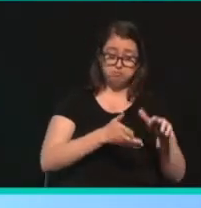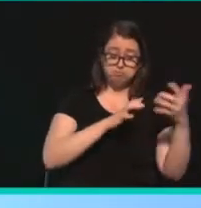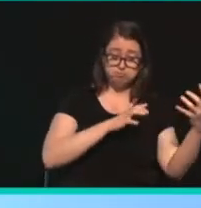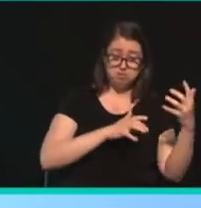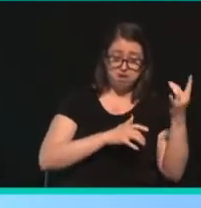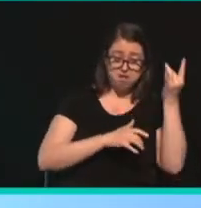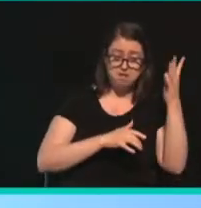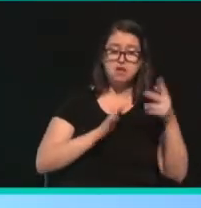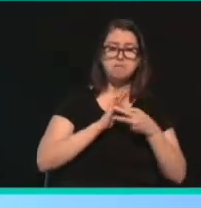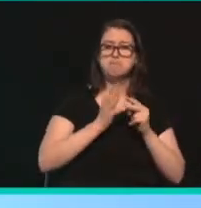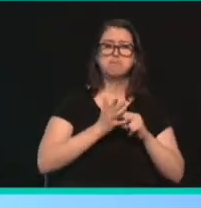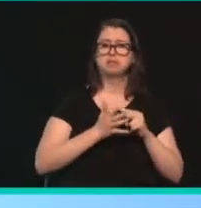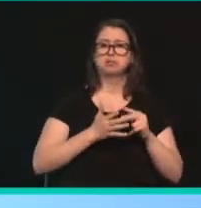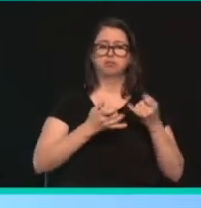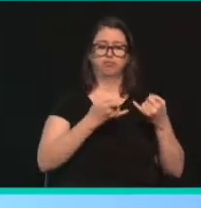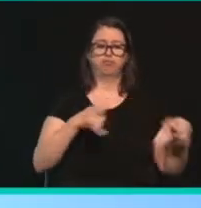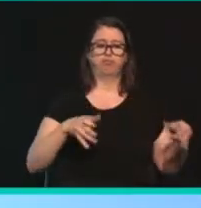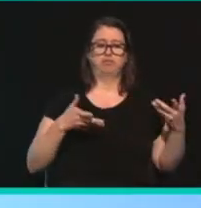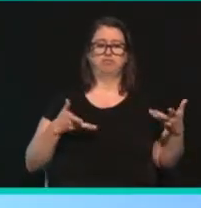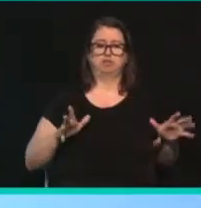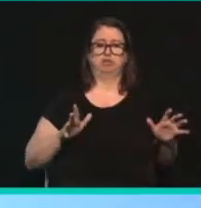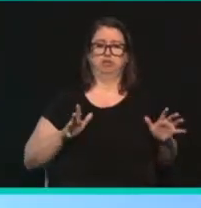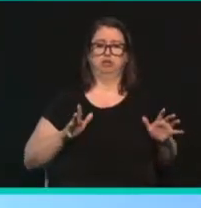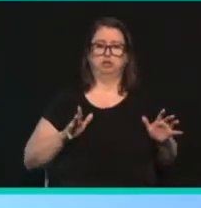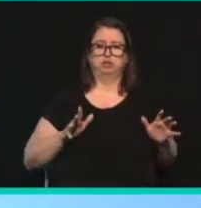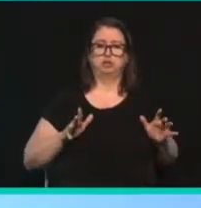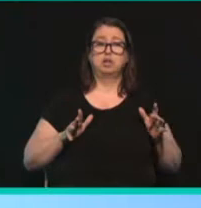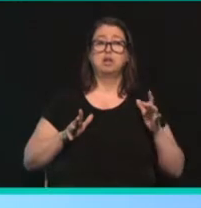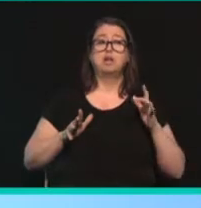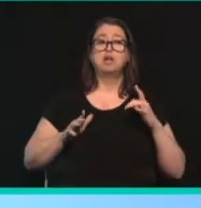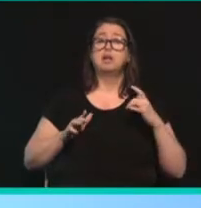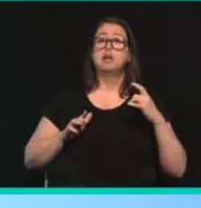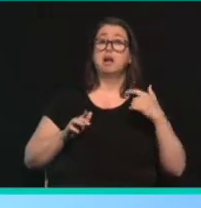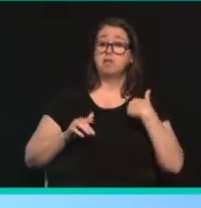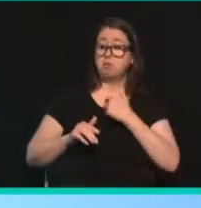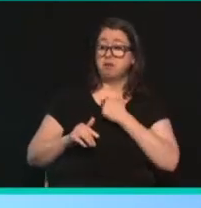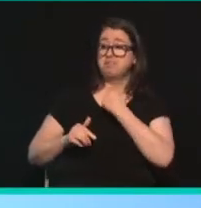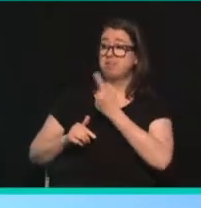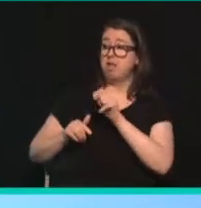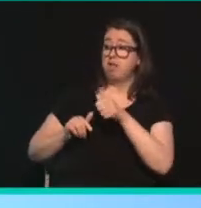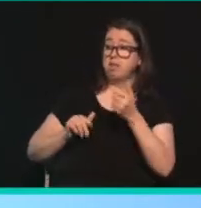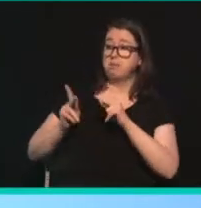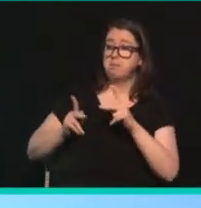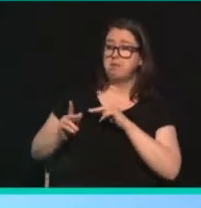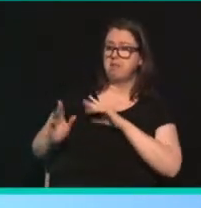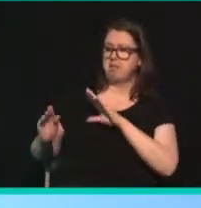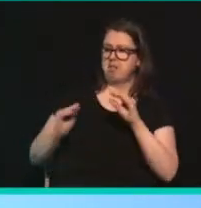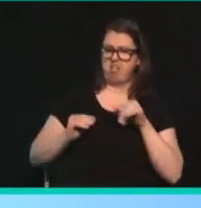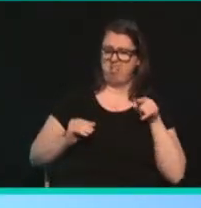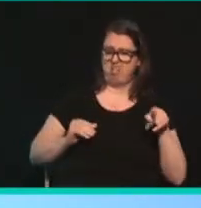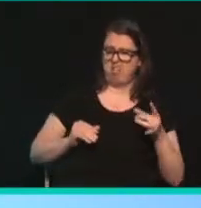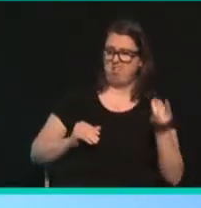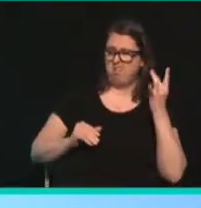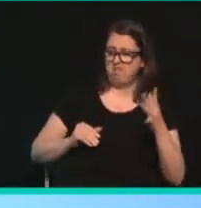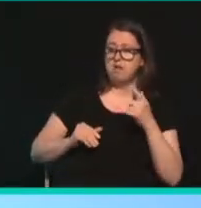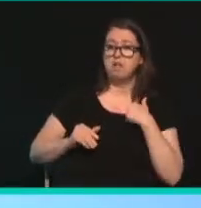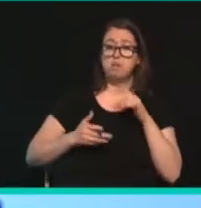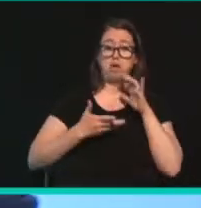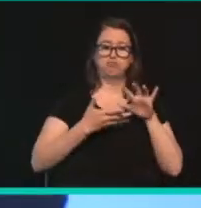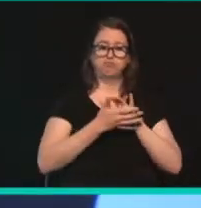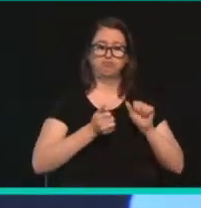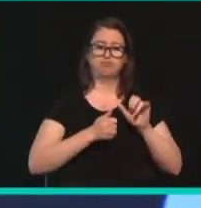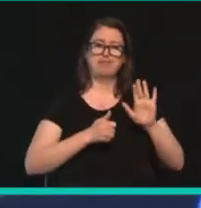disappointed. And then with word of mouth, we can actually be quite damaging to that brand. This phenomenon is